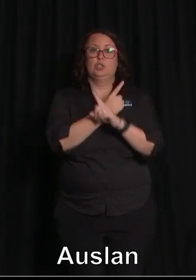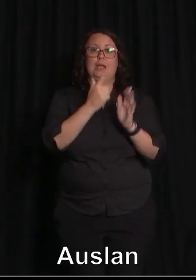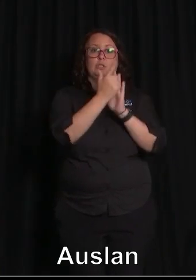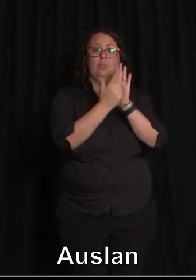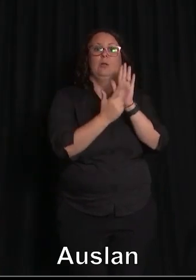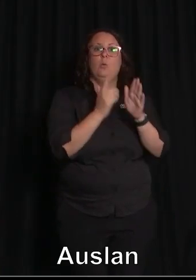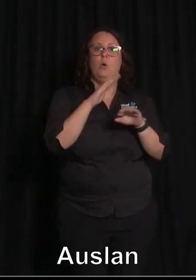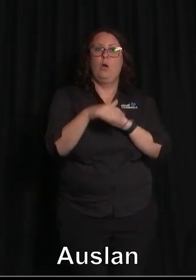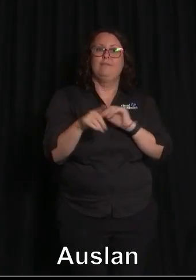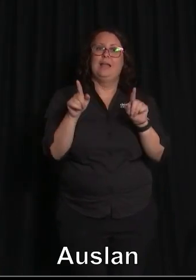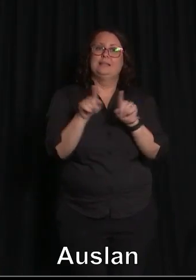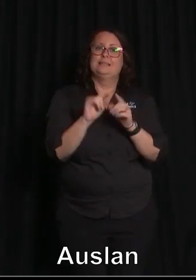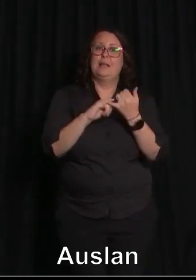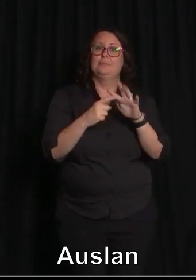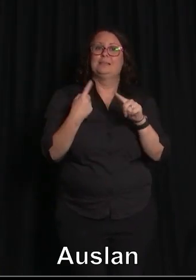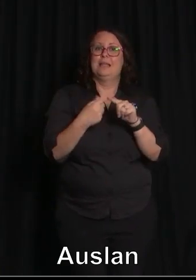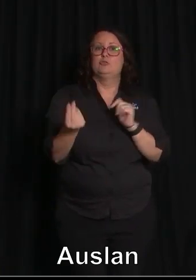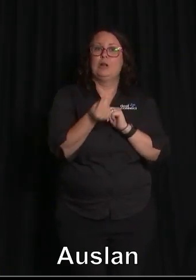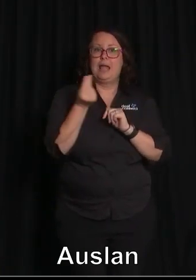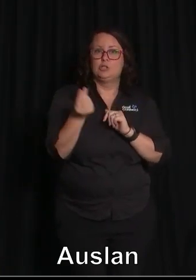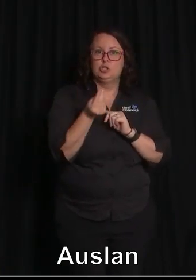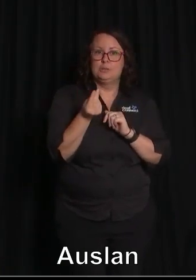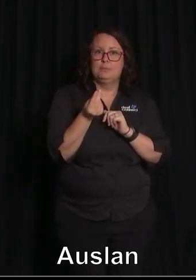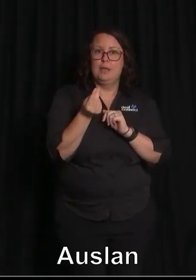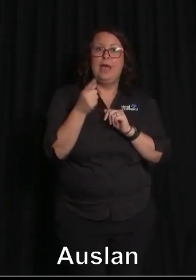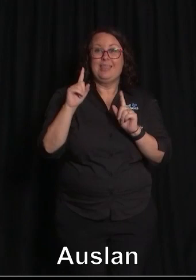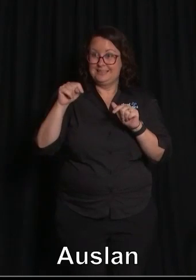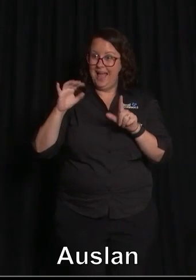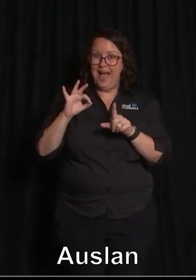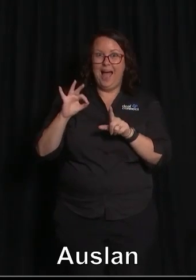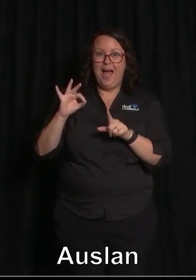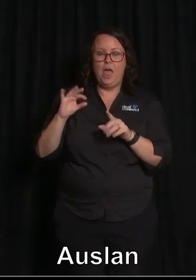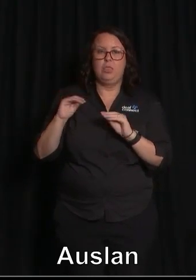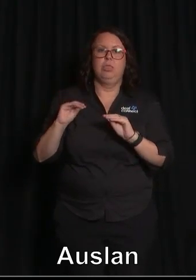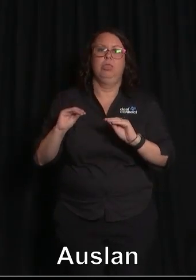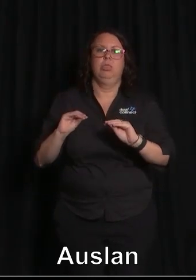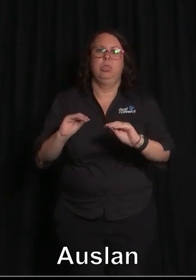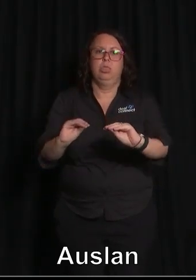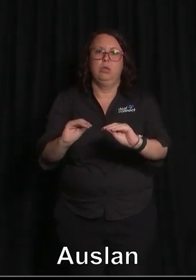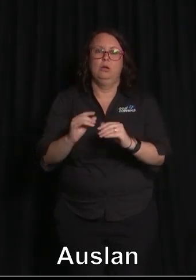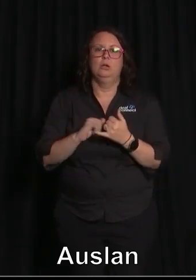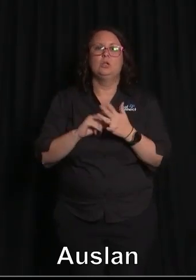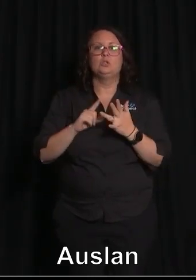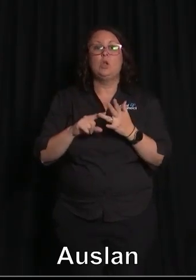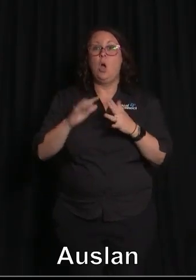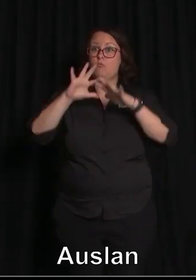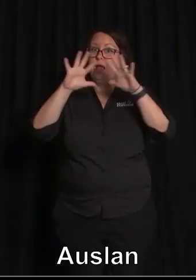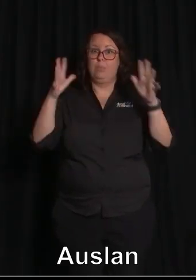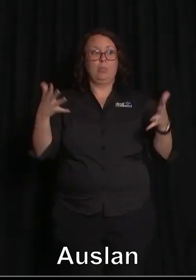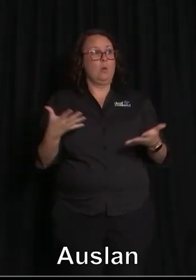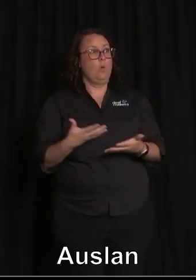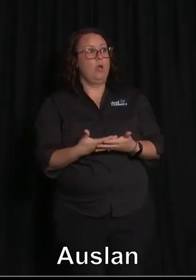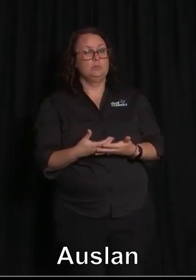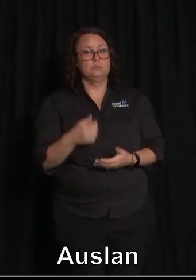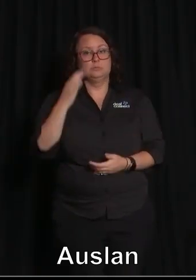many countries have actually halted. But we also know that in many countries around the world currently, in